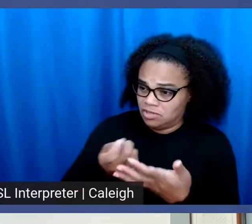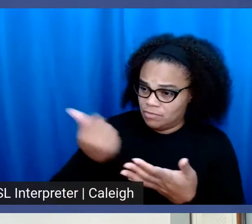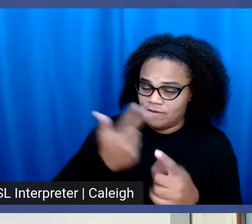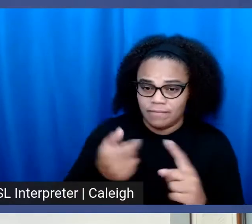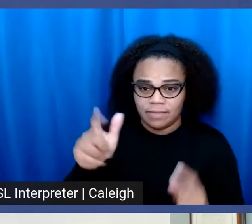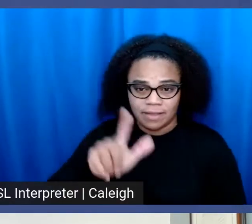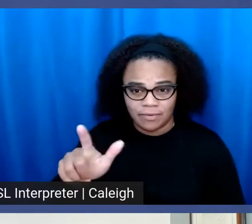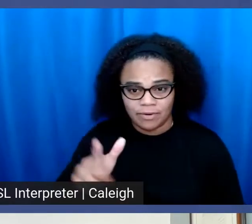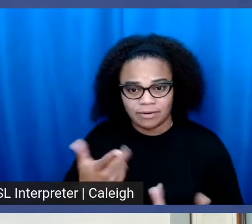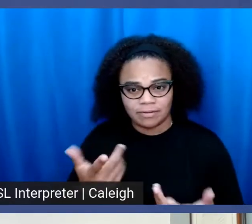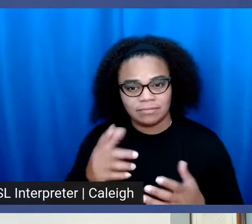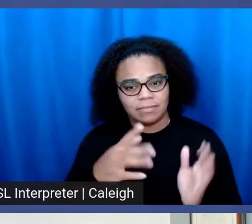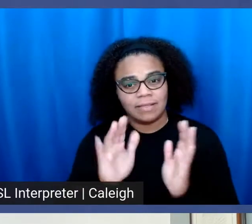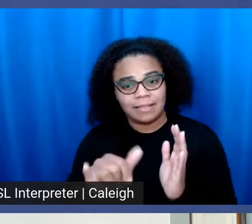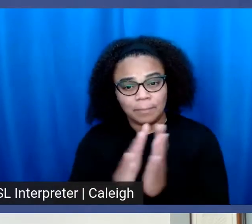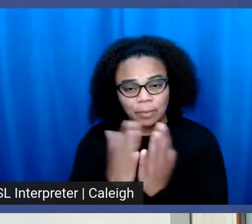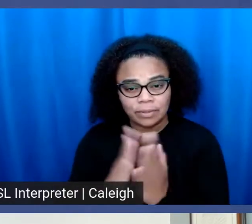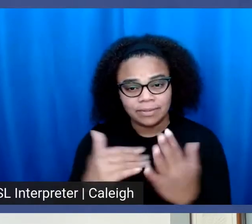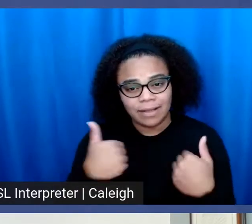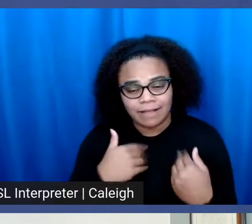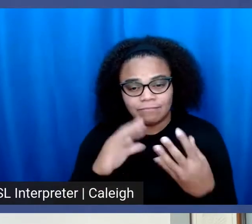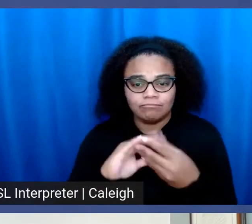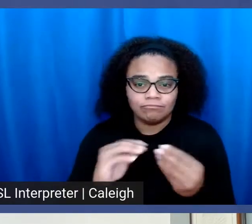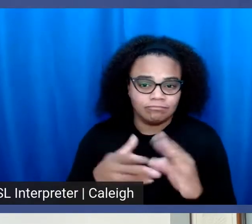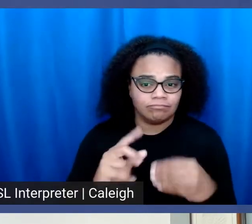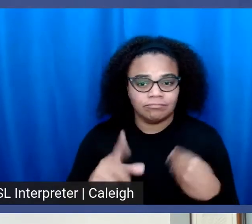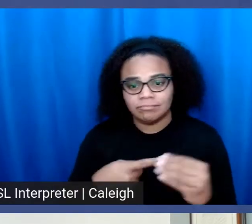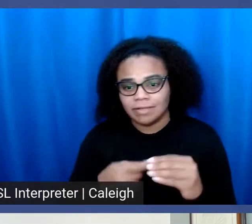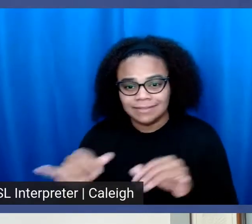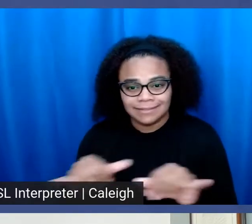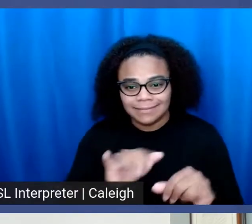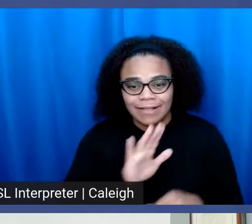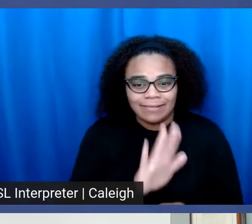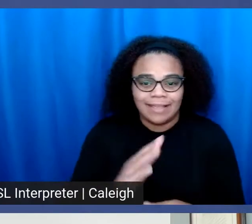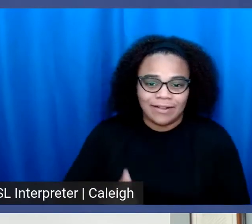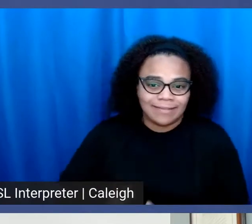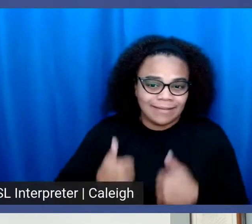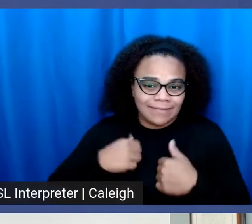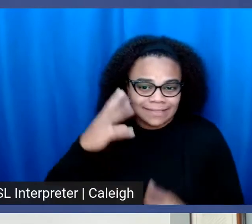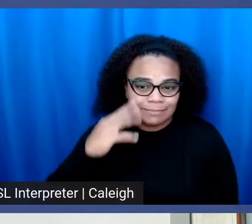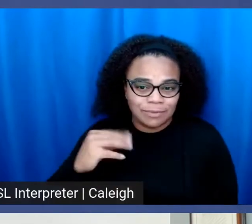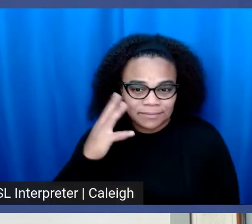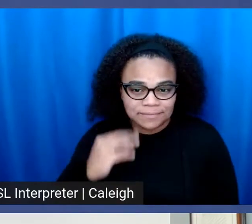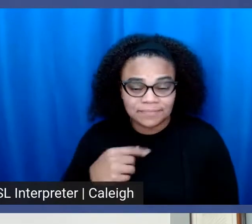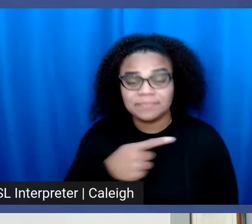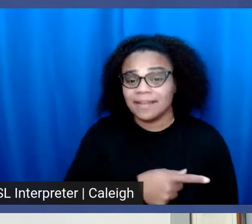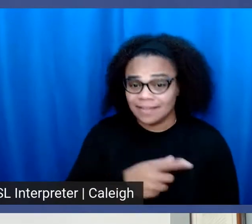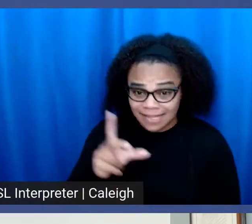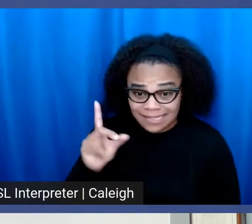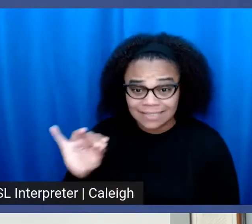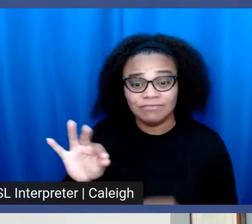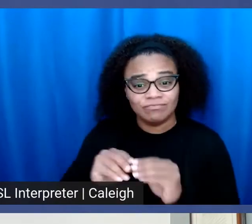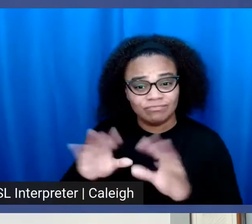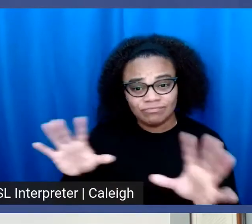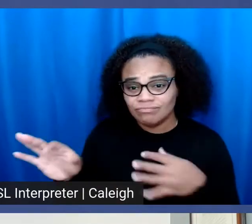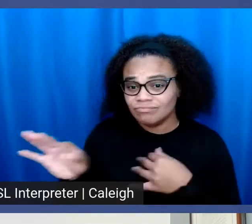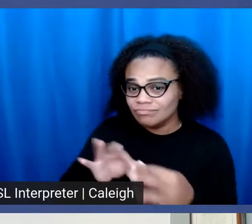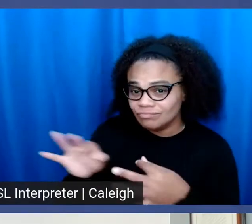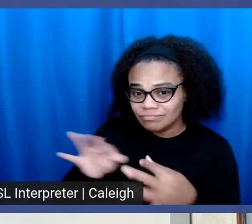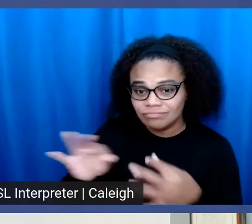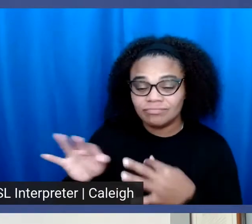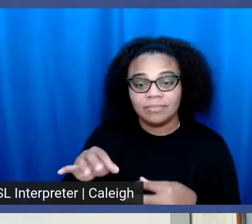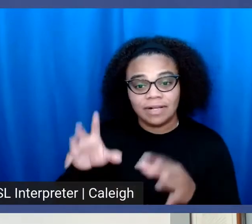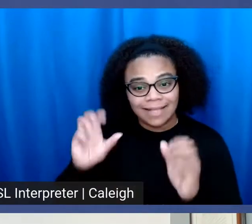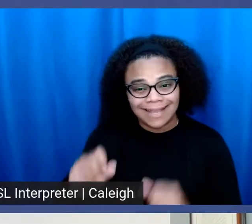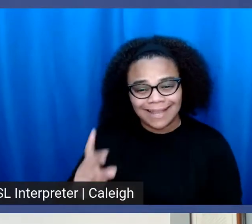represented in their school library. And they articulated the fact that they can see that the attacks on